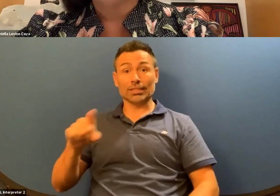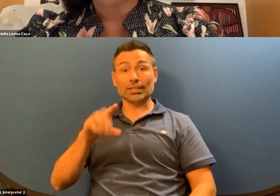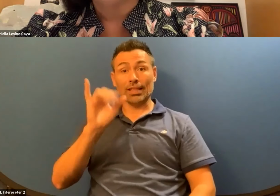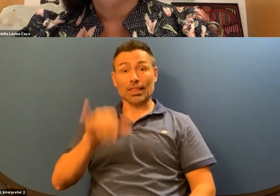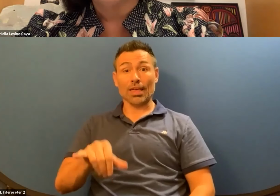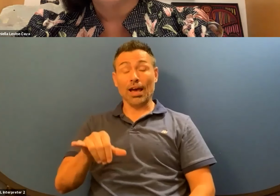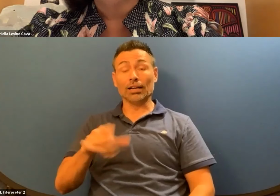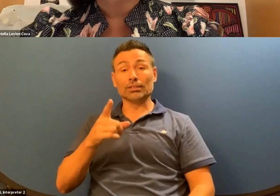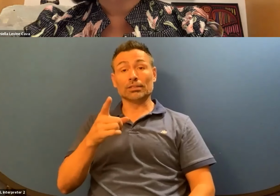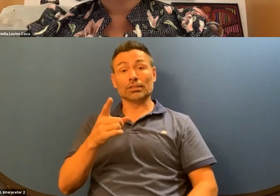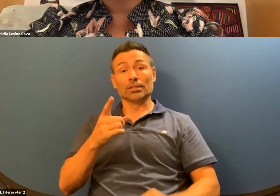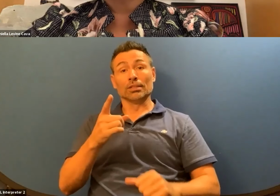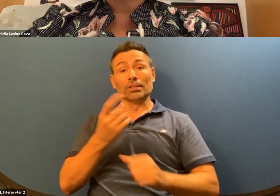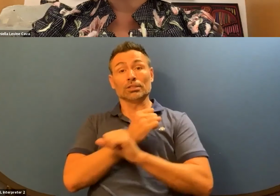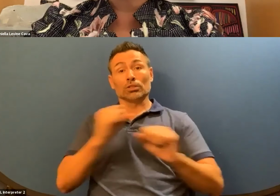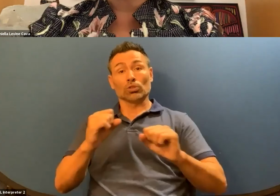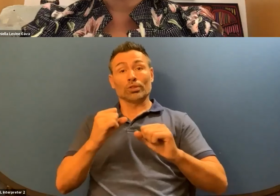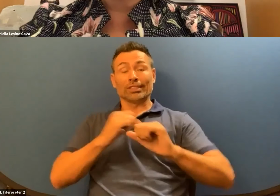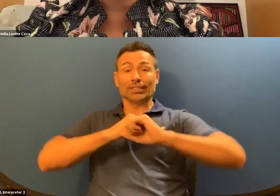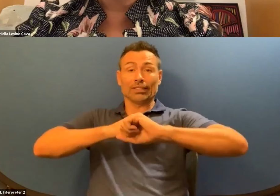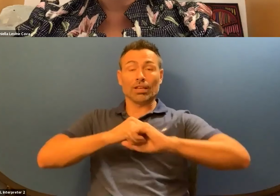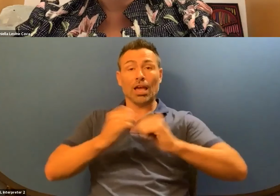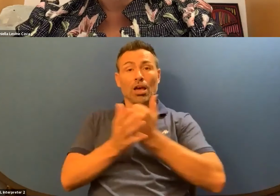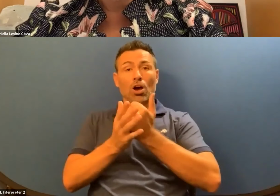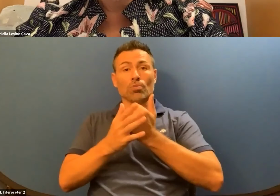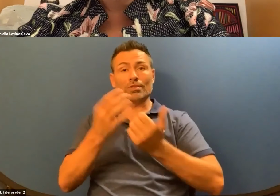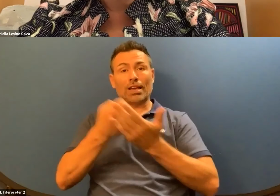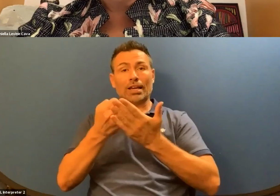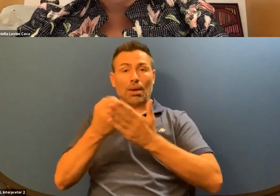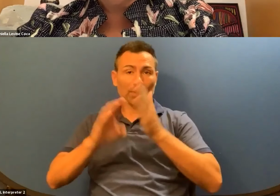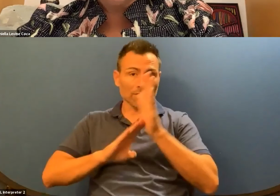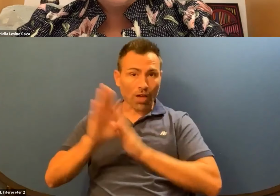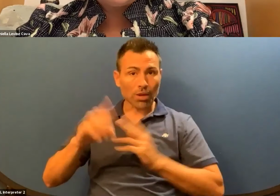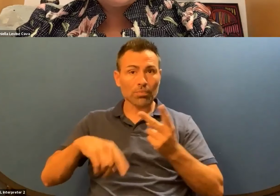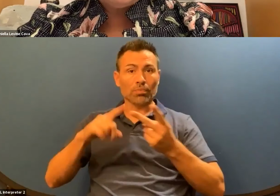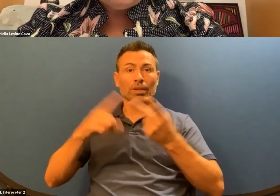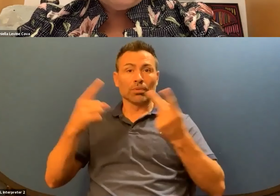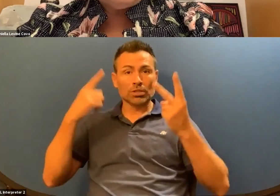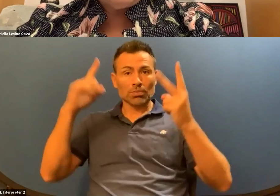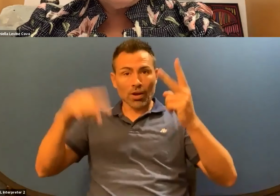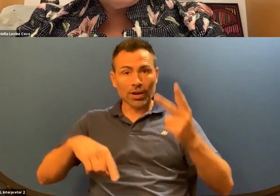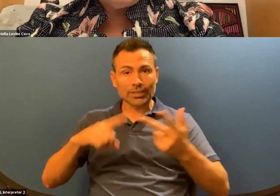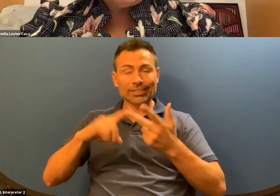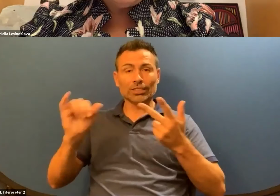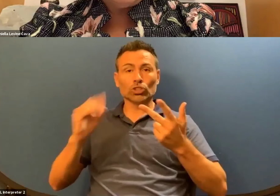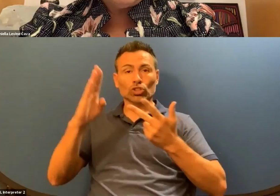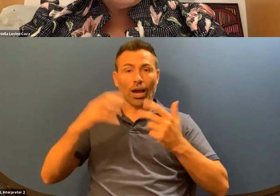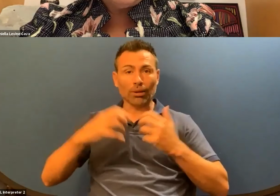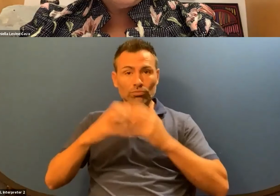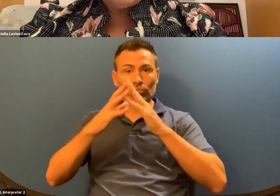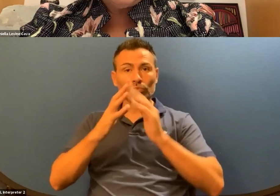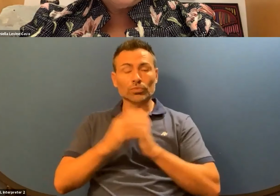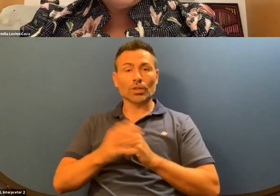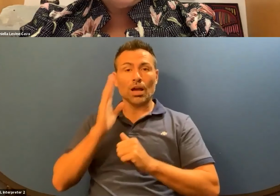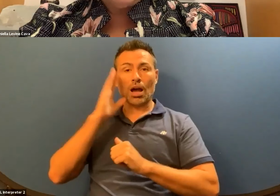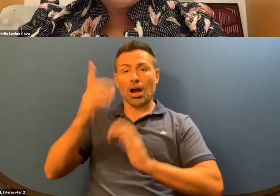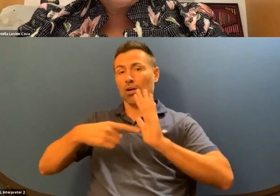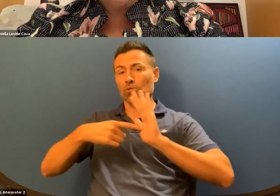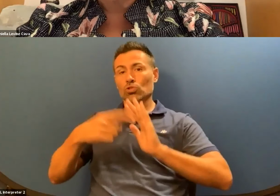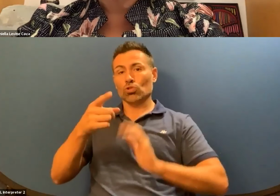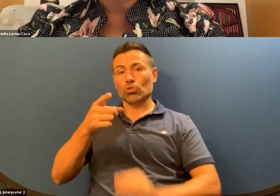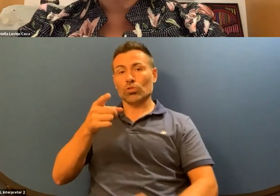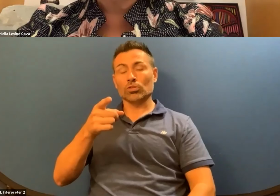helps bring economic development, economic prosperity, helps bring jobs in communities. You know, I'll show you straight